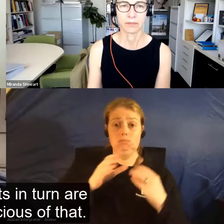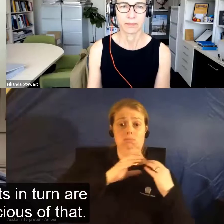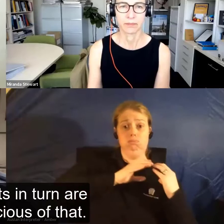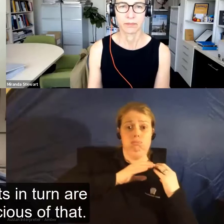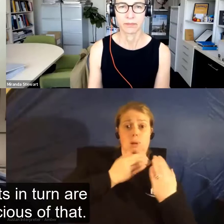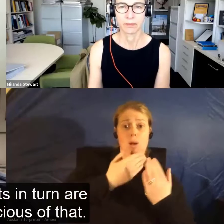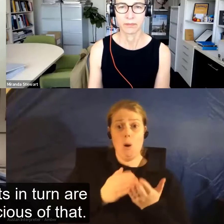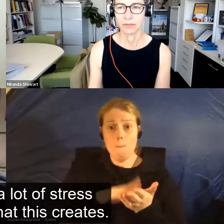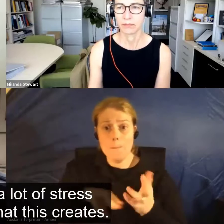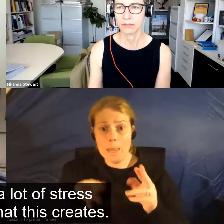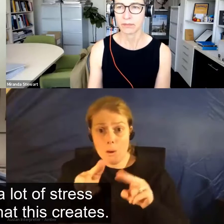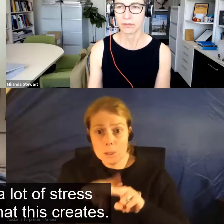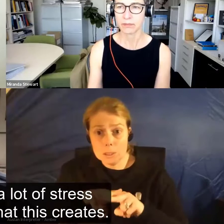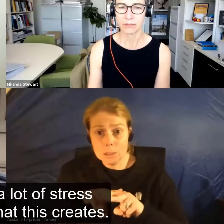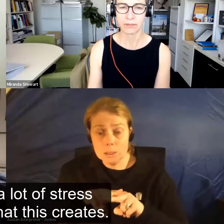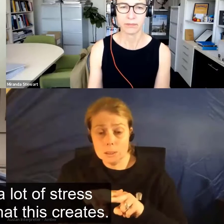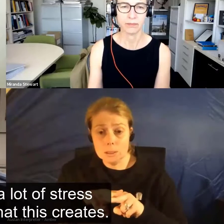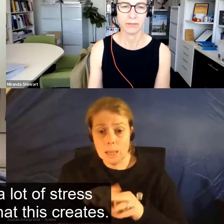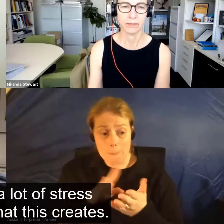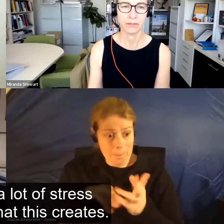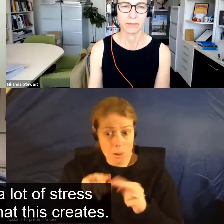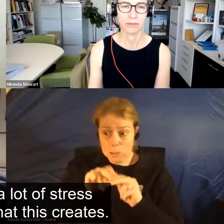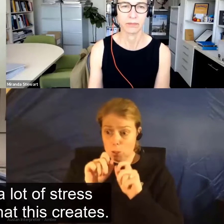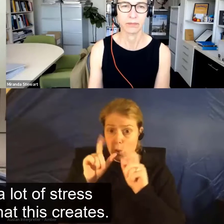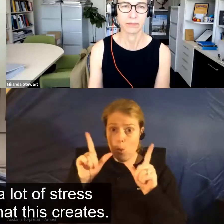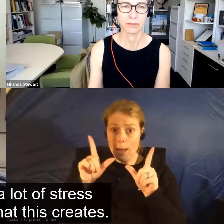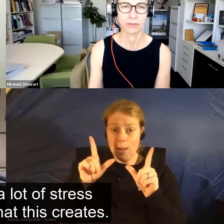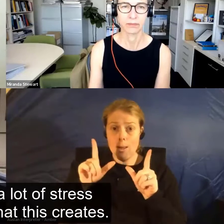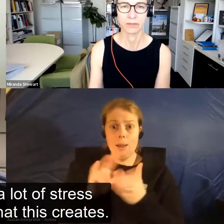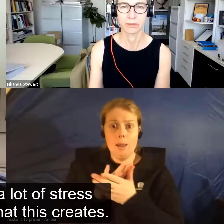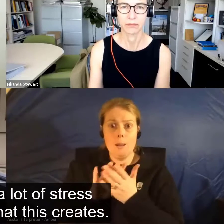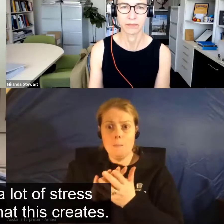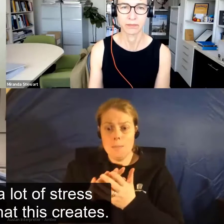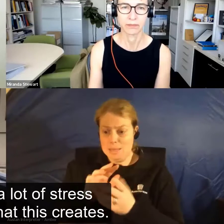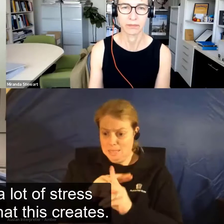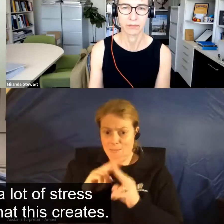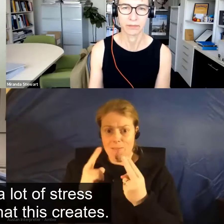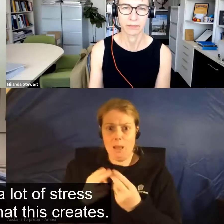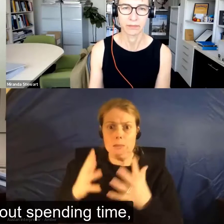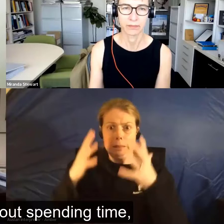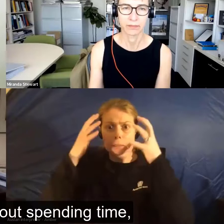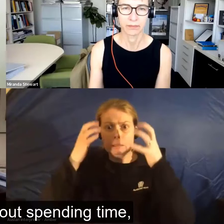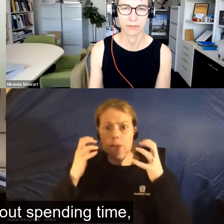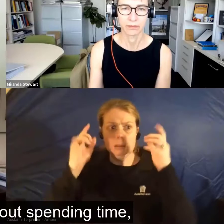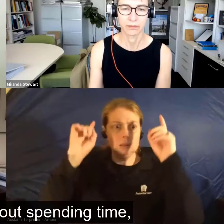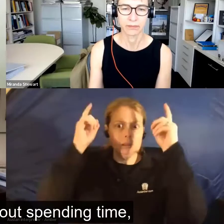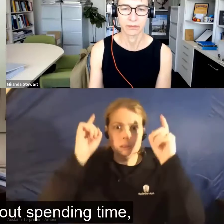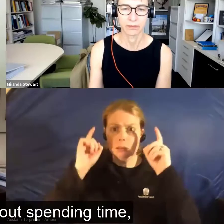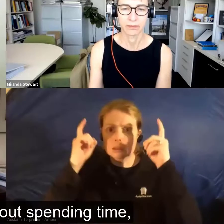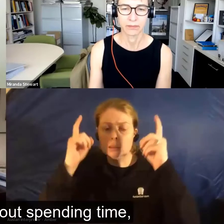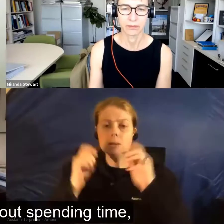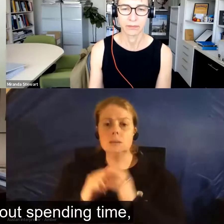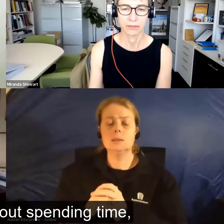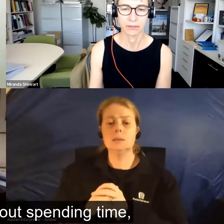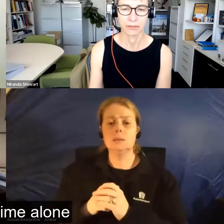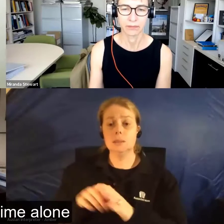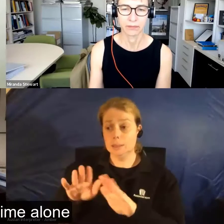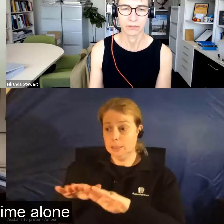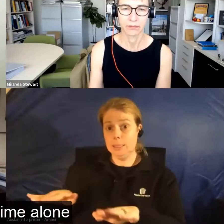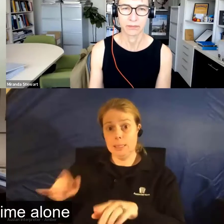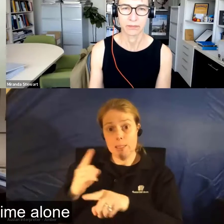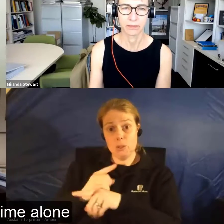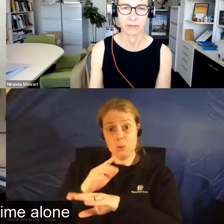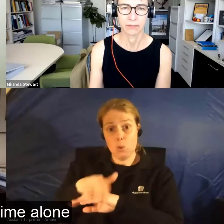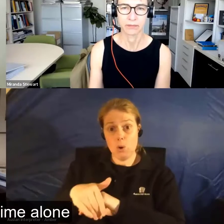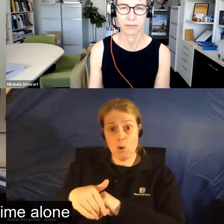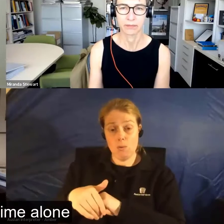very conscious of that. So there's a lot of stress and anxiety that this creates. Kids also talk about spending a lot of